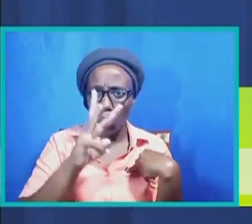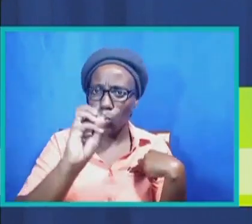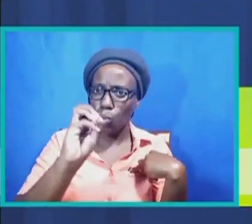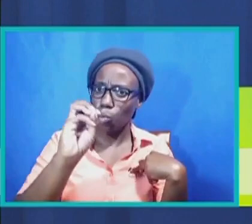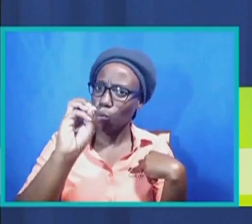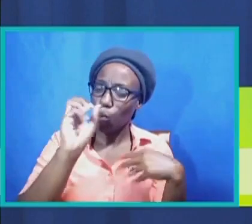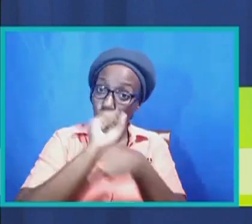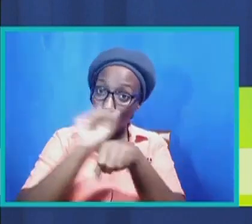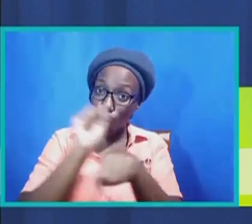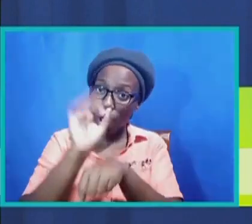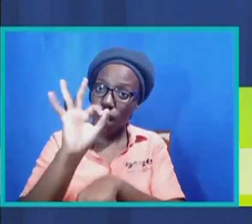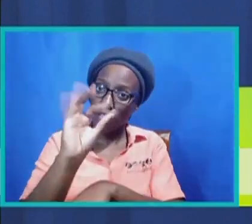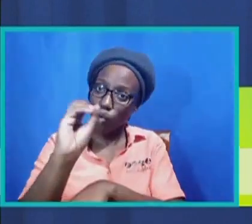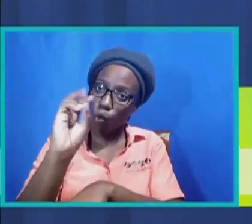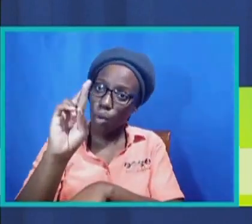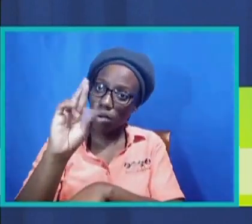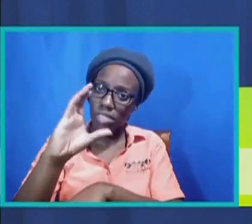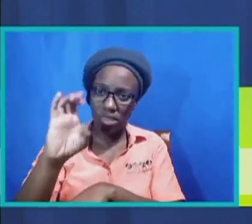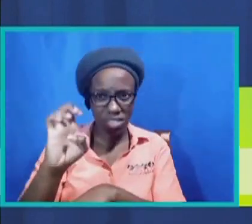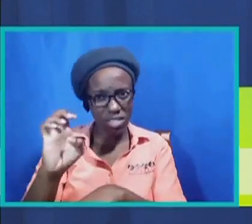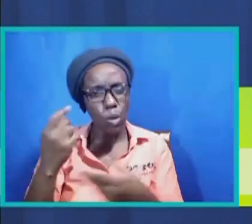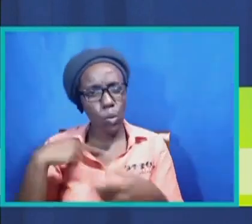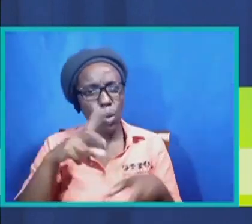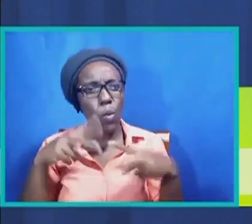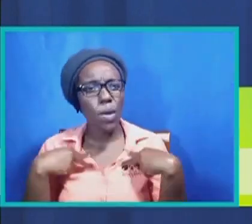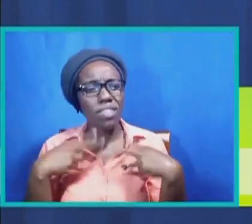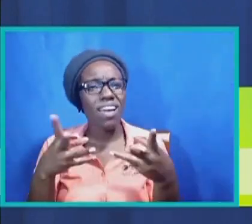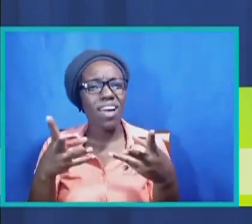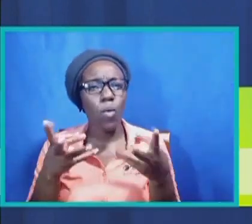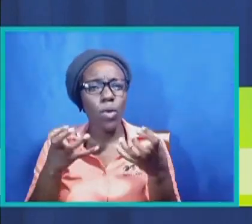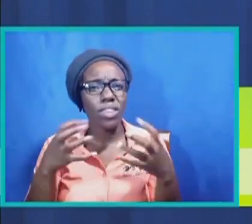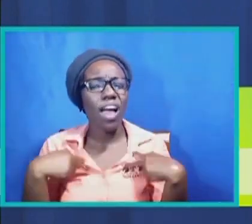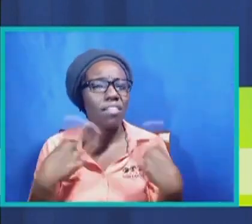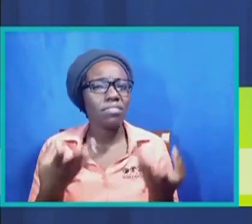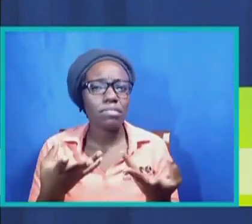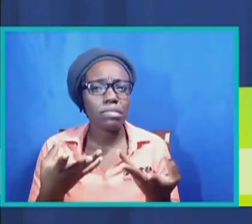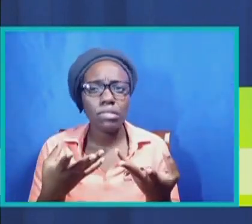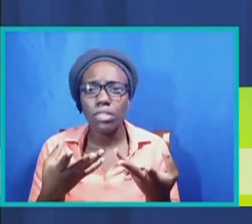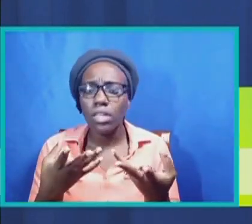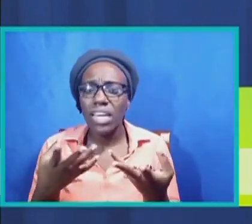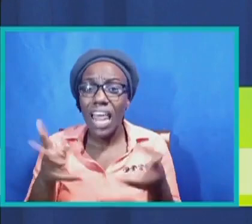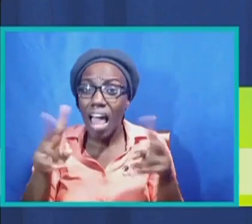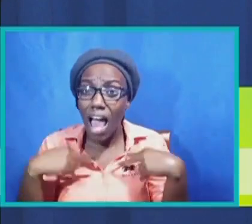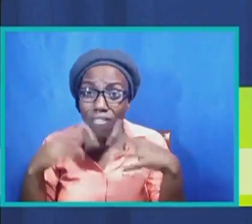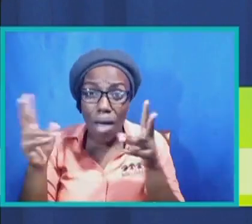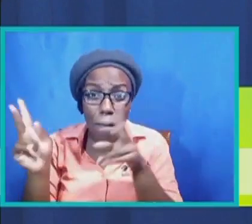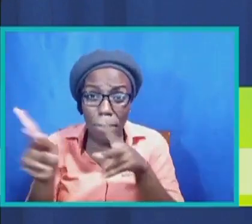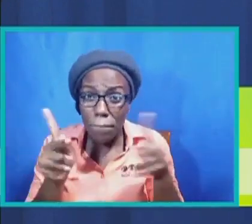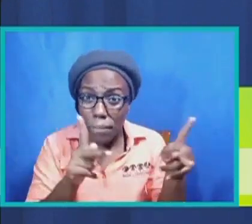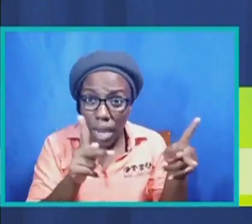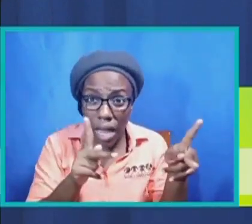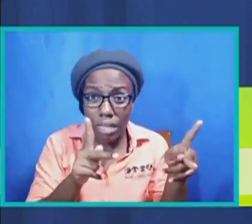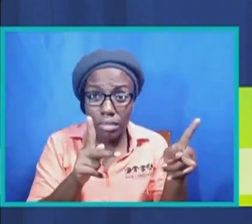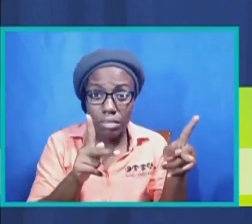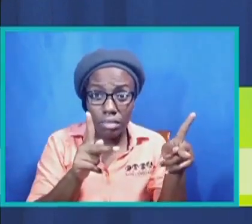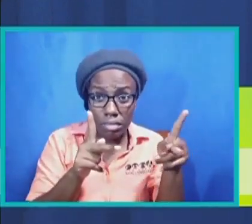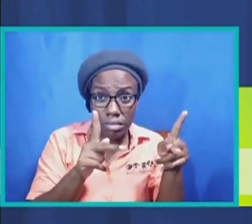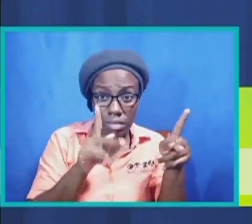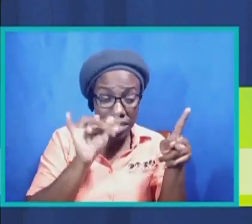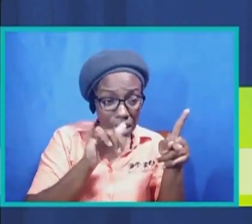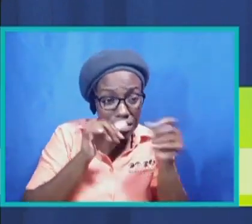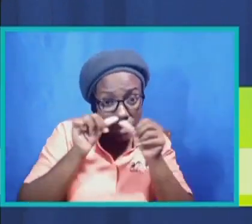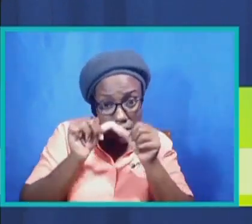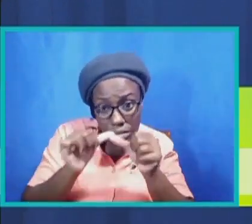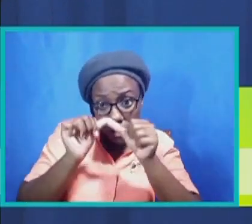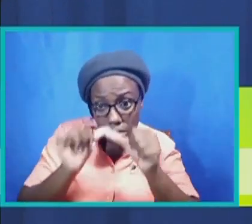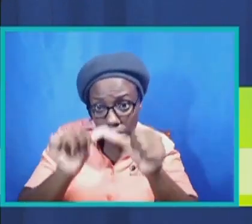back? Is there a method of having this input on a continuous basis? Because yes, you may have the